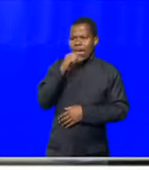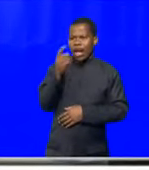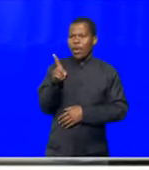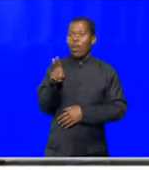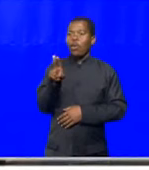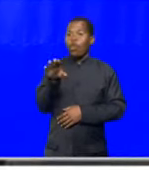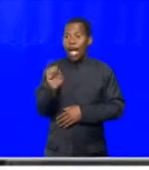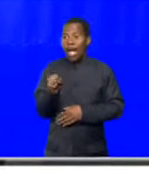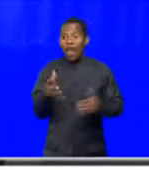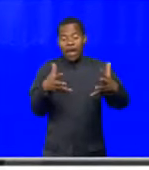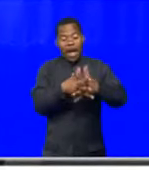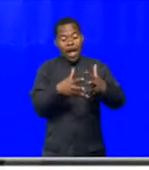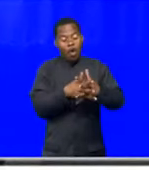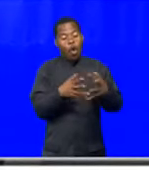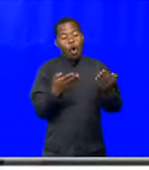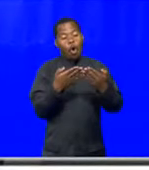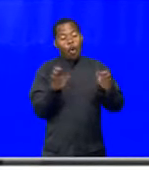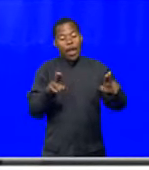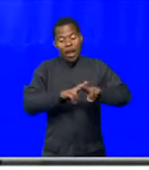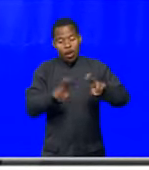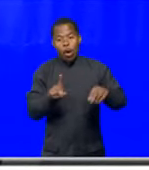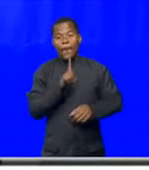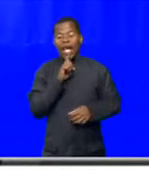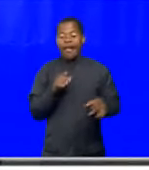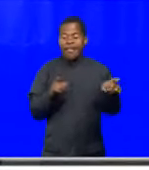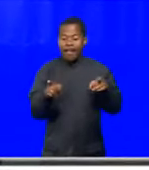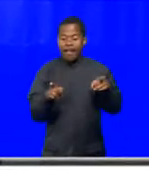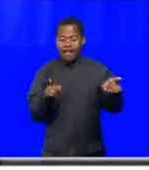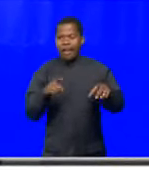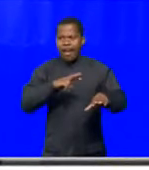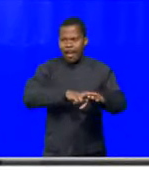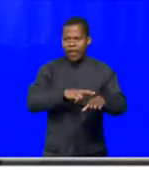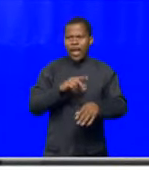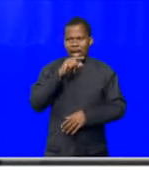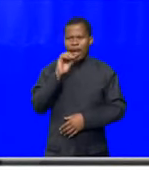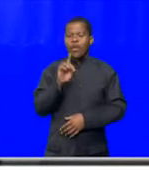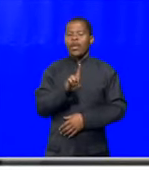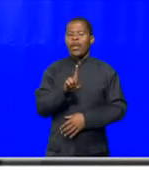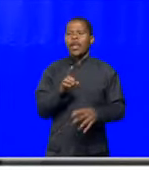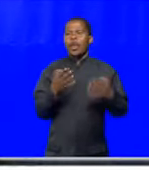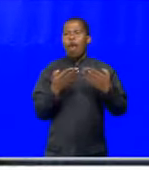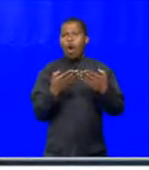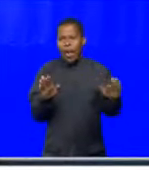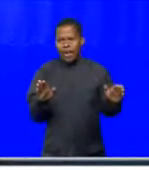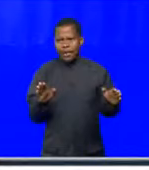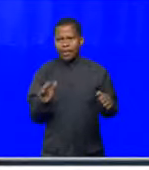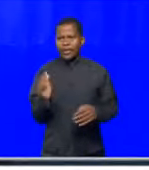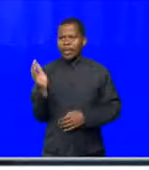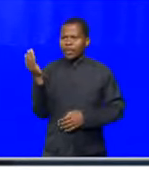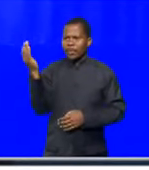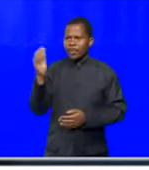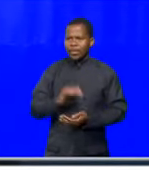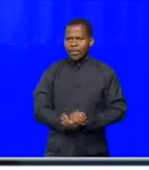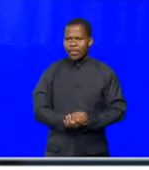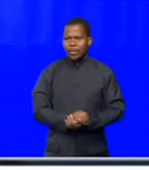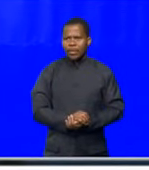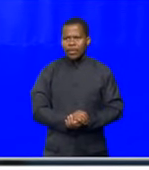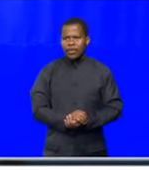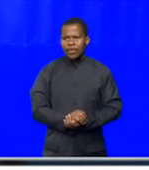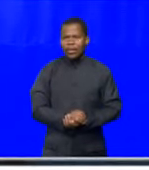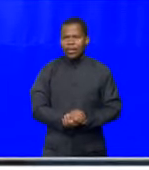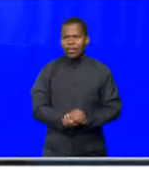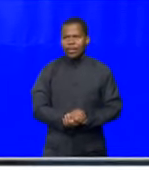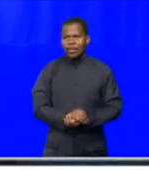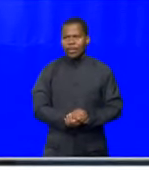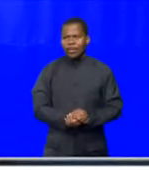Information, Communications and Technology, Peshaya Dube, who was represented by Andreas Lamini. As it is a scarce resource,